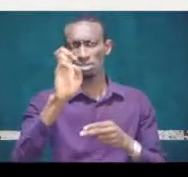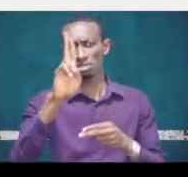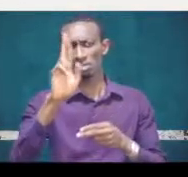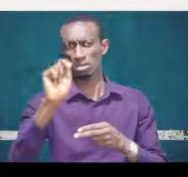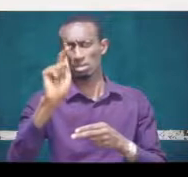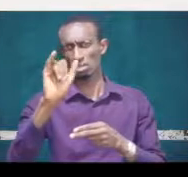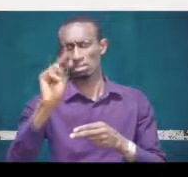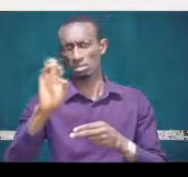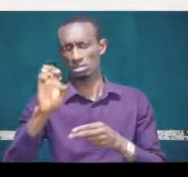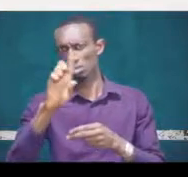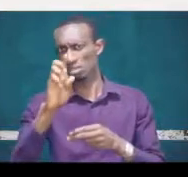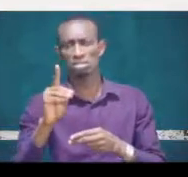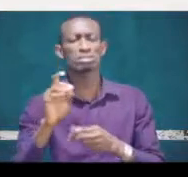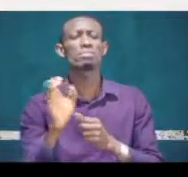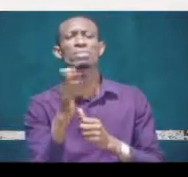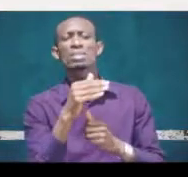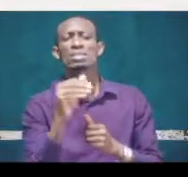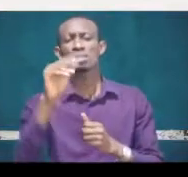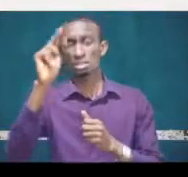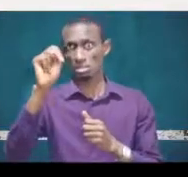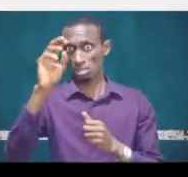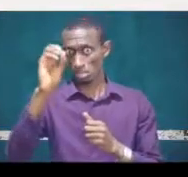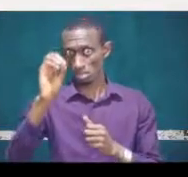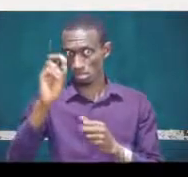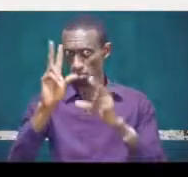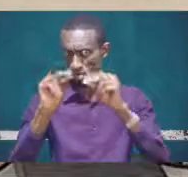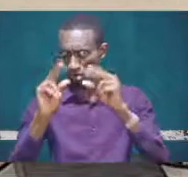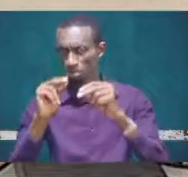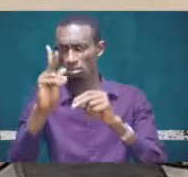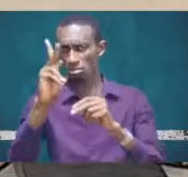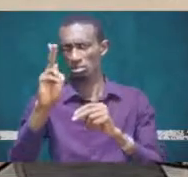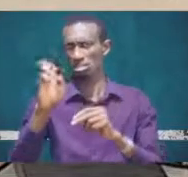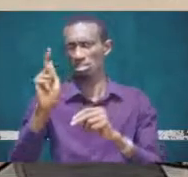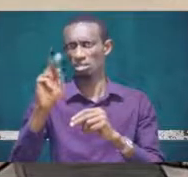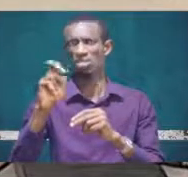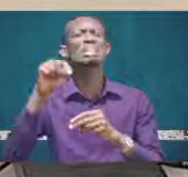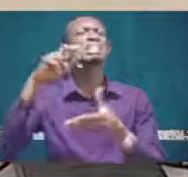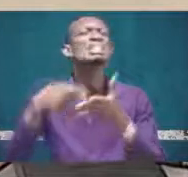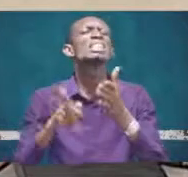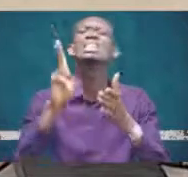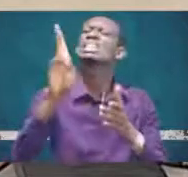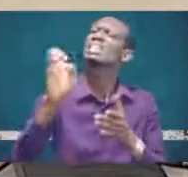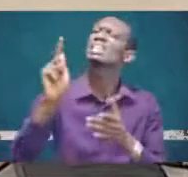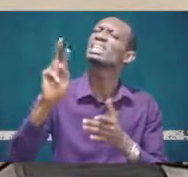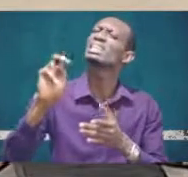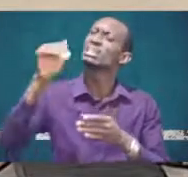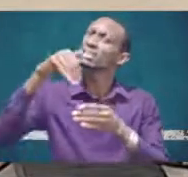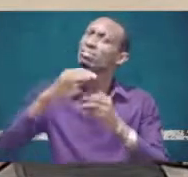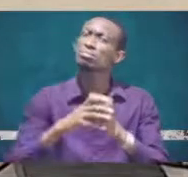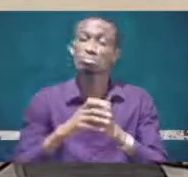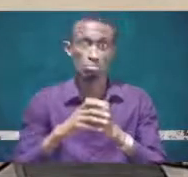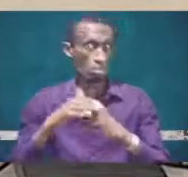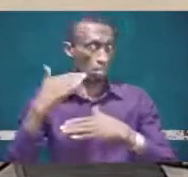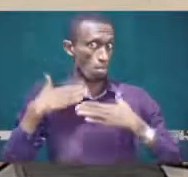has keratin. Keratin is a protein we find in our hair, the body hair. We can find it